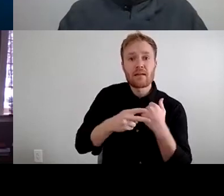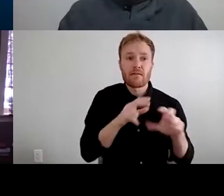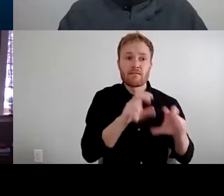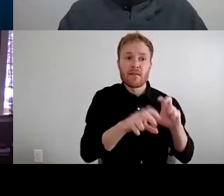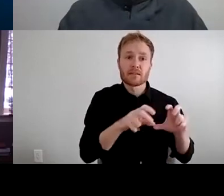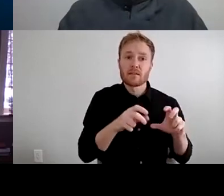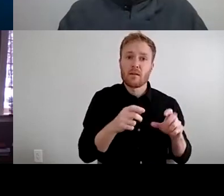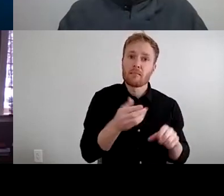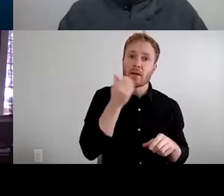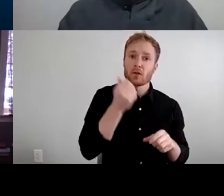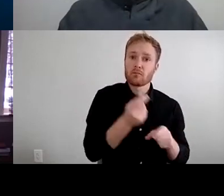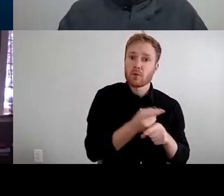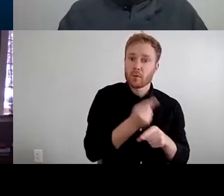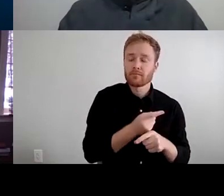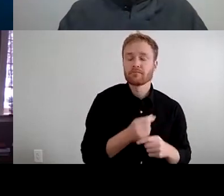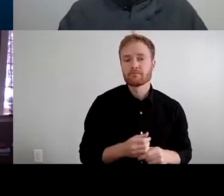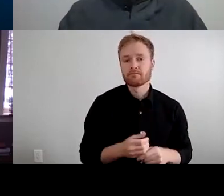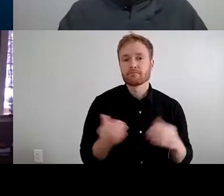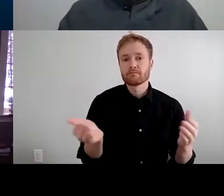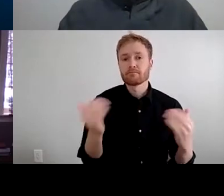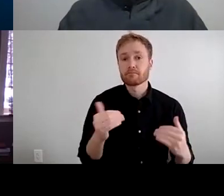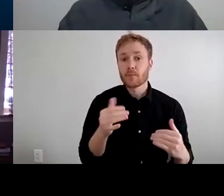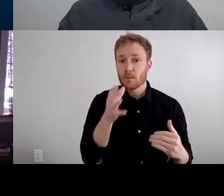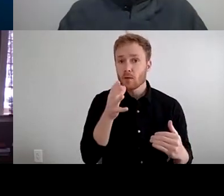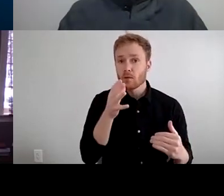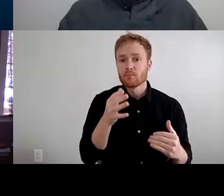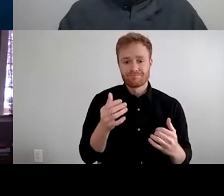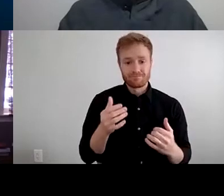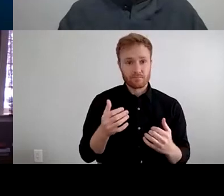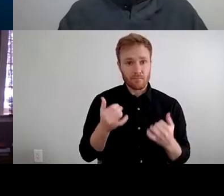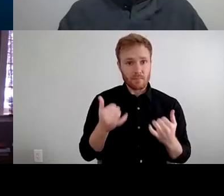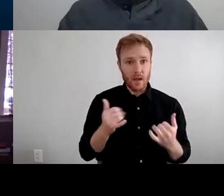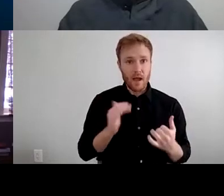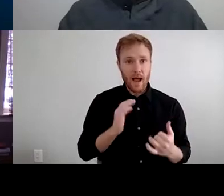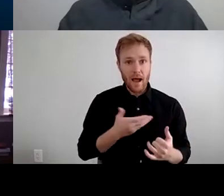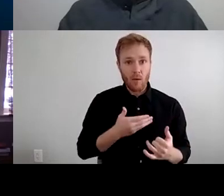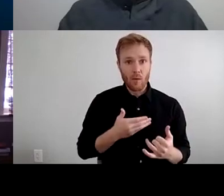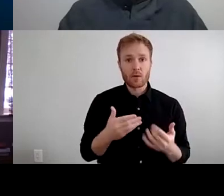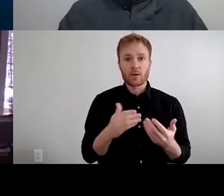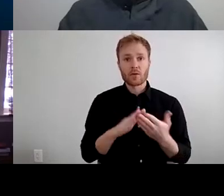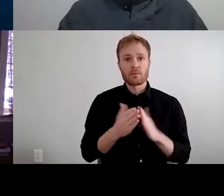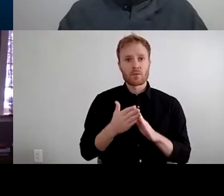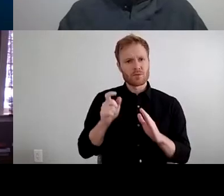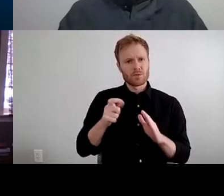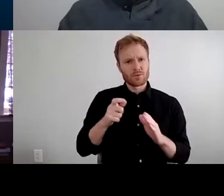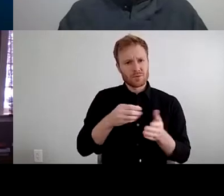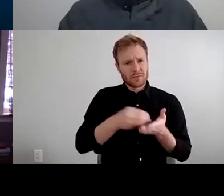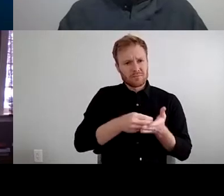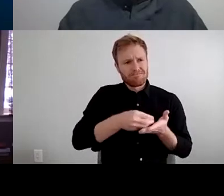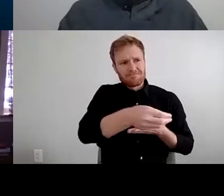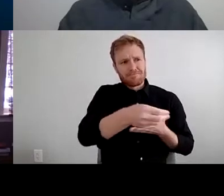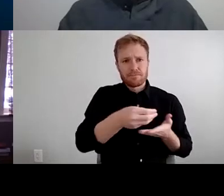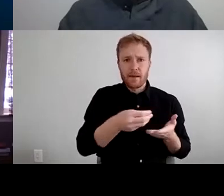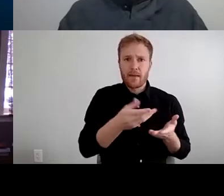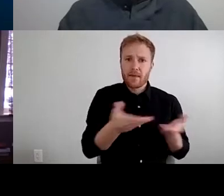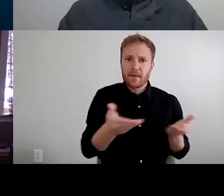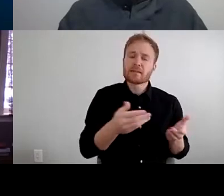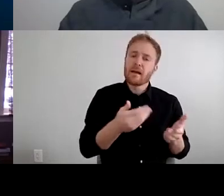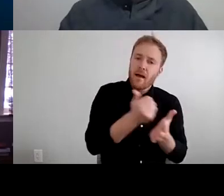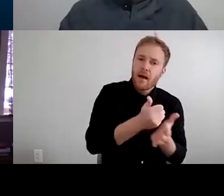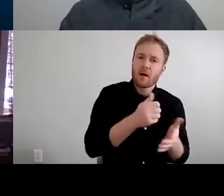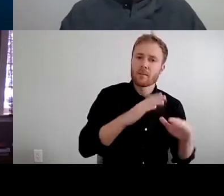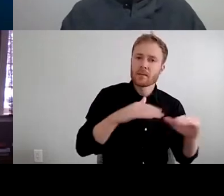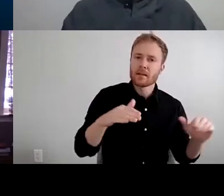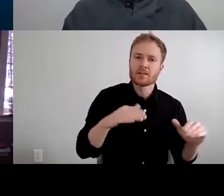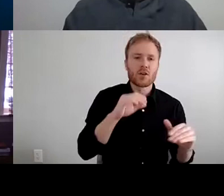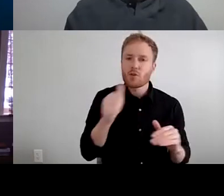from a mother. In our community nowadays, we should be spending our money on things that are going to help our children instead of harming them. Relocating a police station